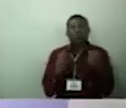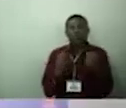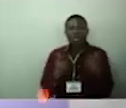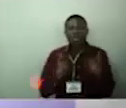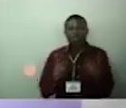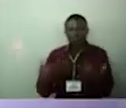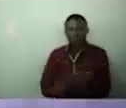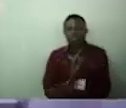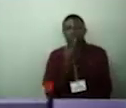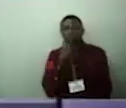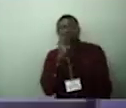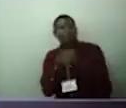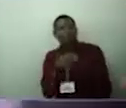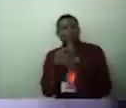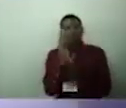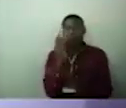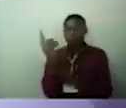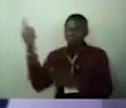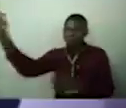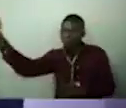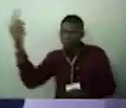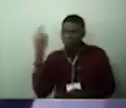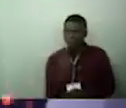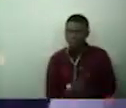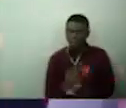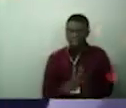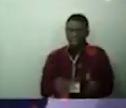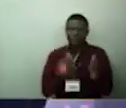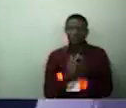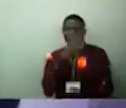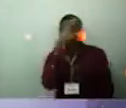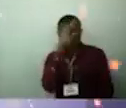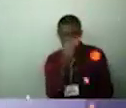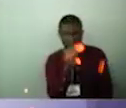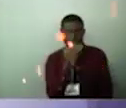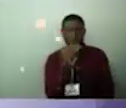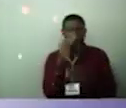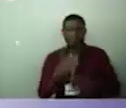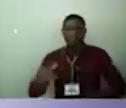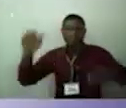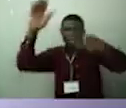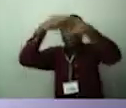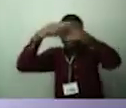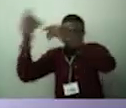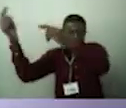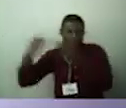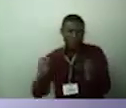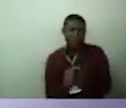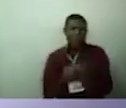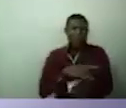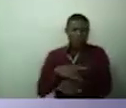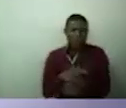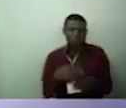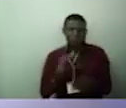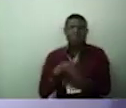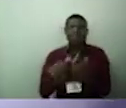new order, and God is coming down to live among men. And the heavenly is coming with the earthly, so that